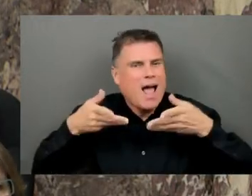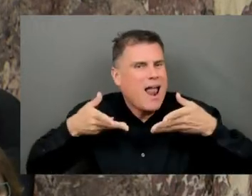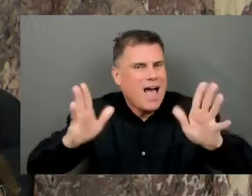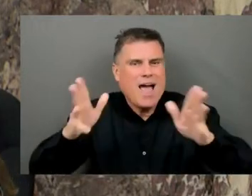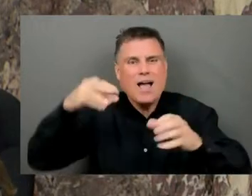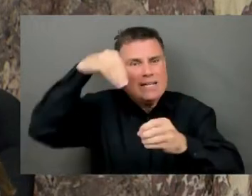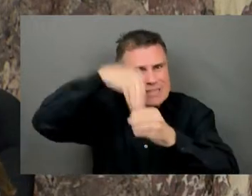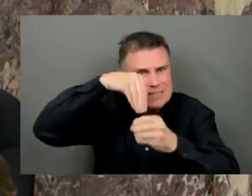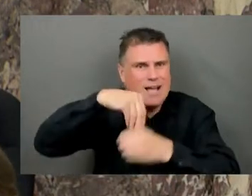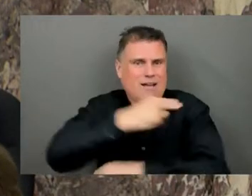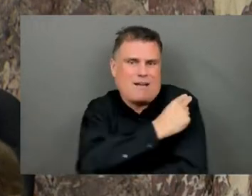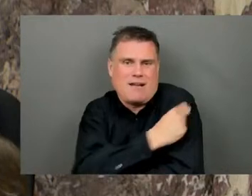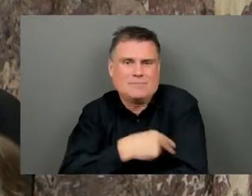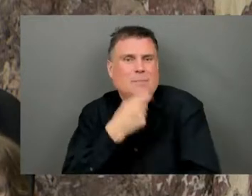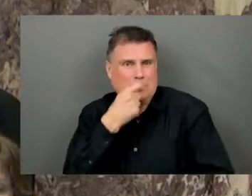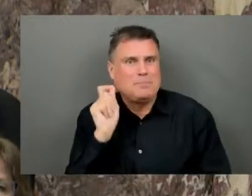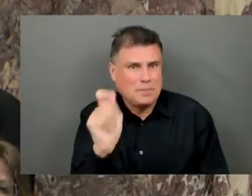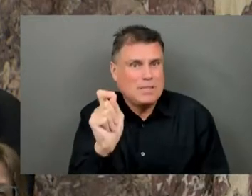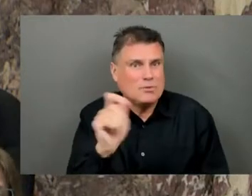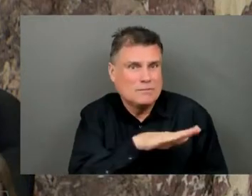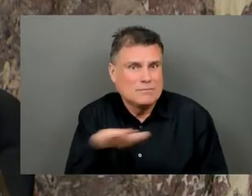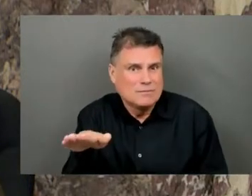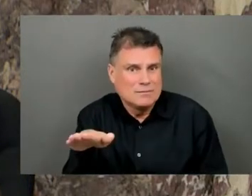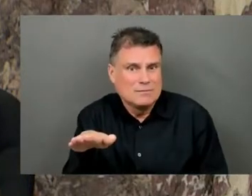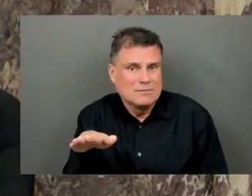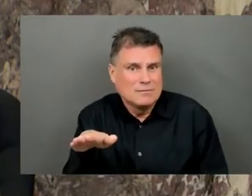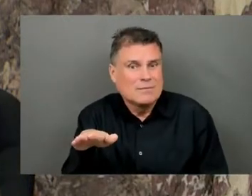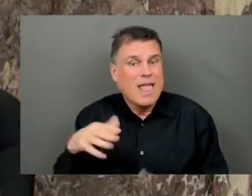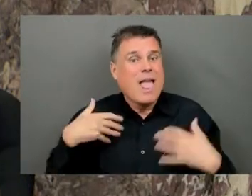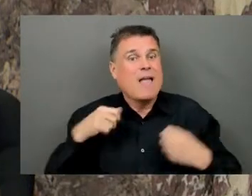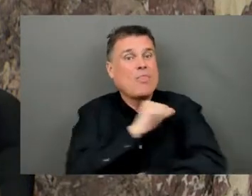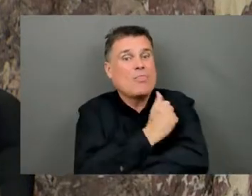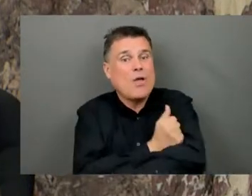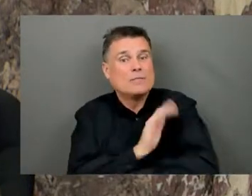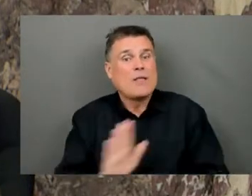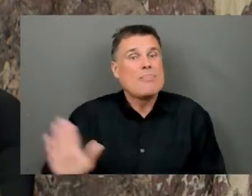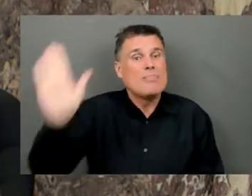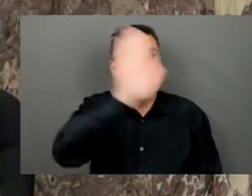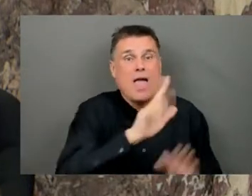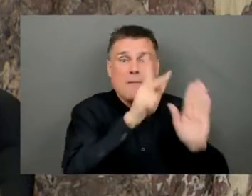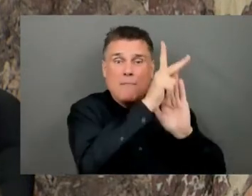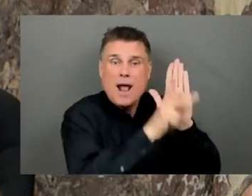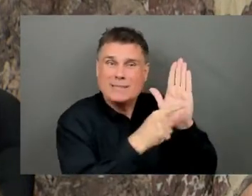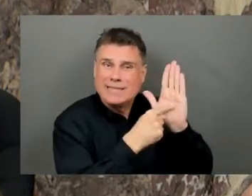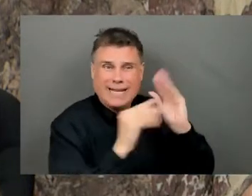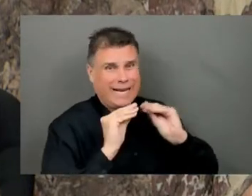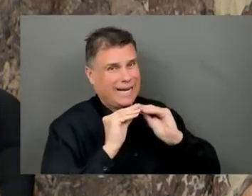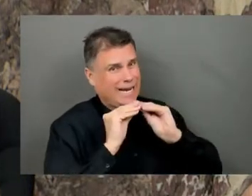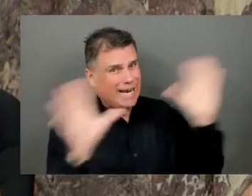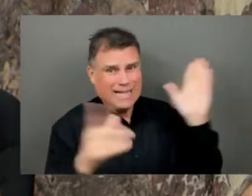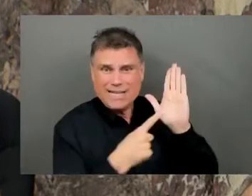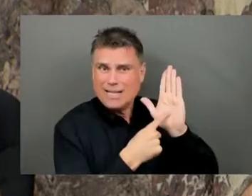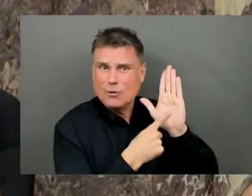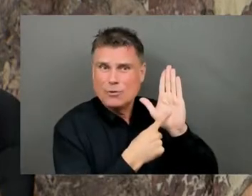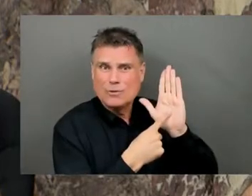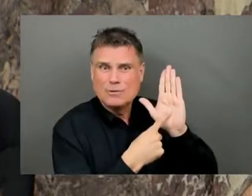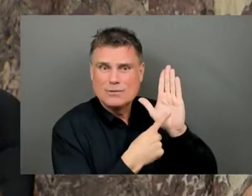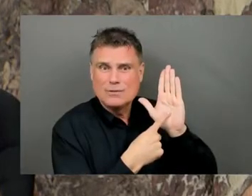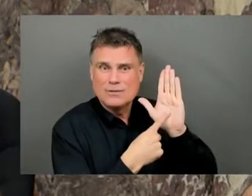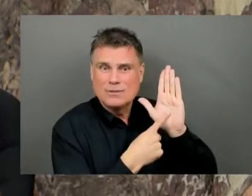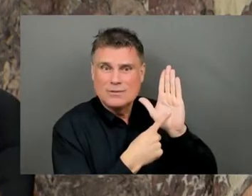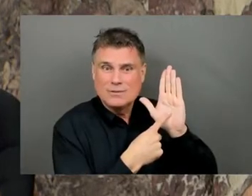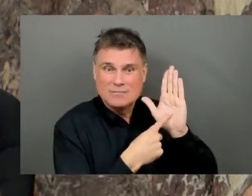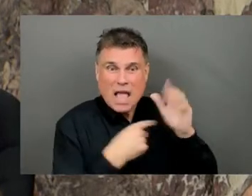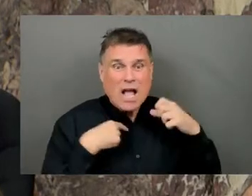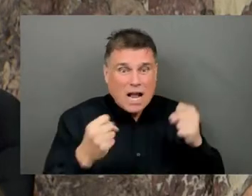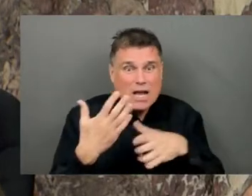health authority policy. It is clarified. There's a health authority policy. I'll happily share it with the honourable member. It